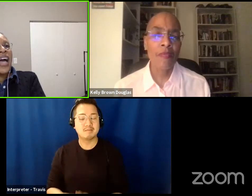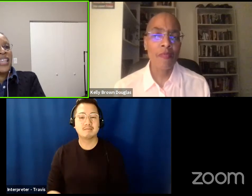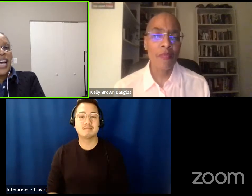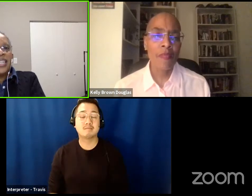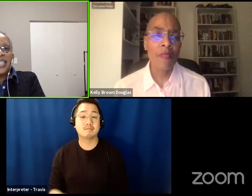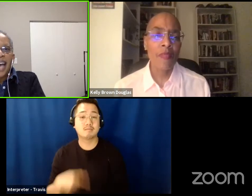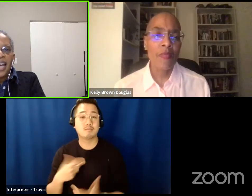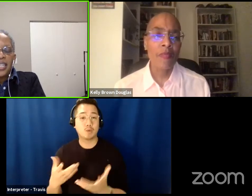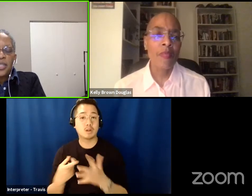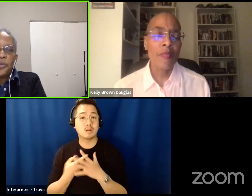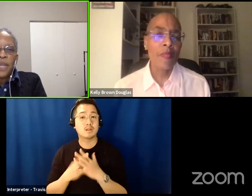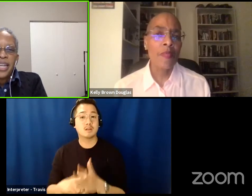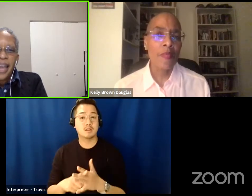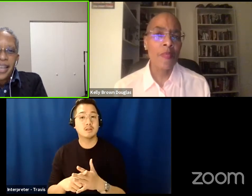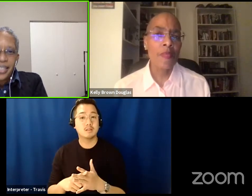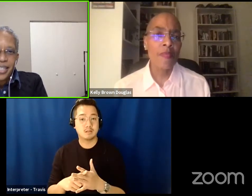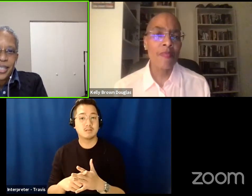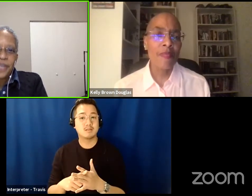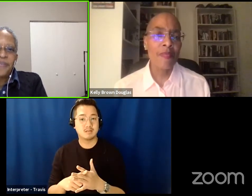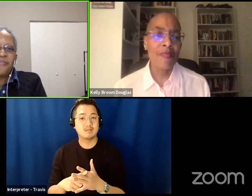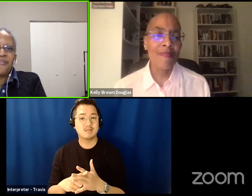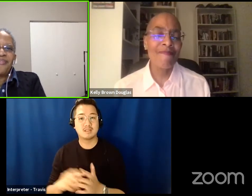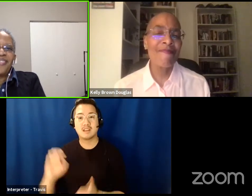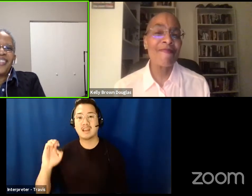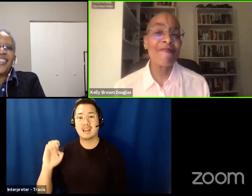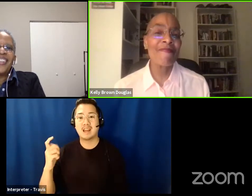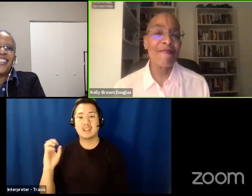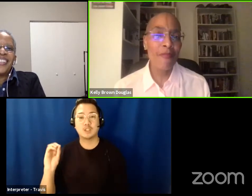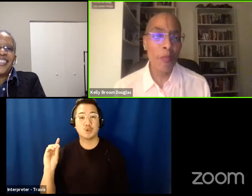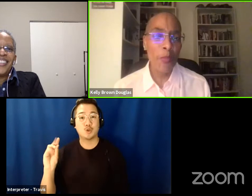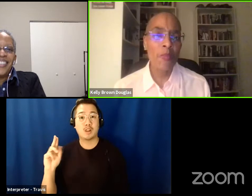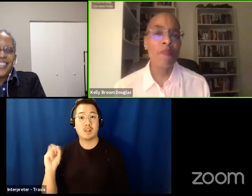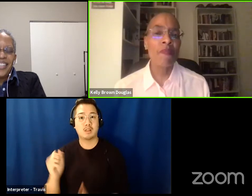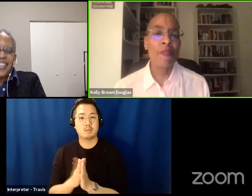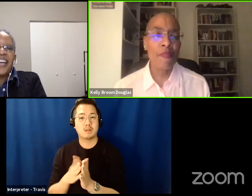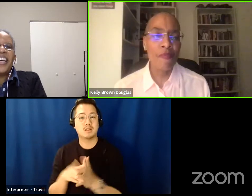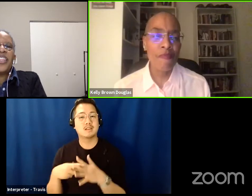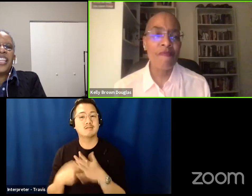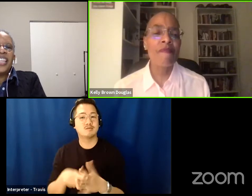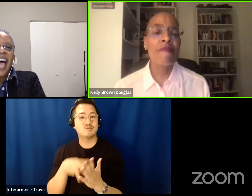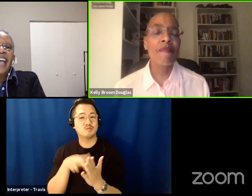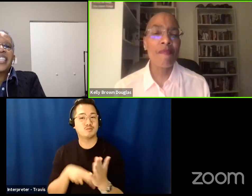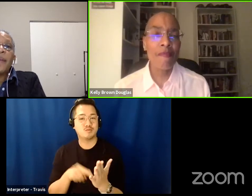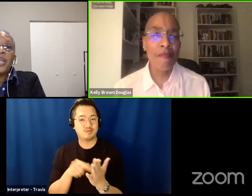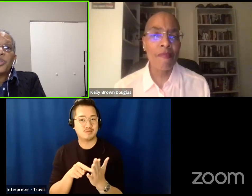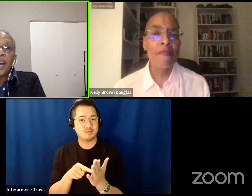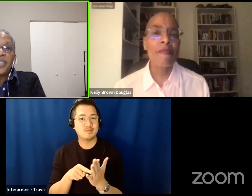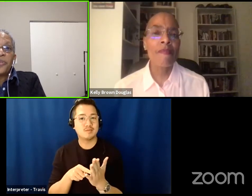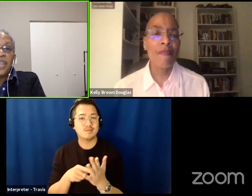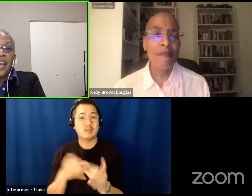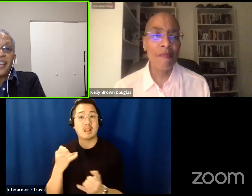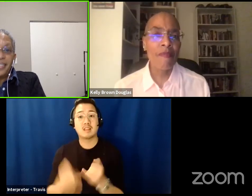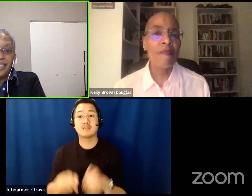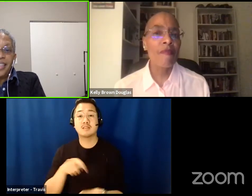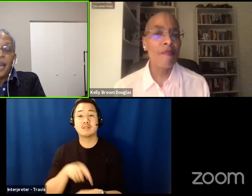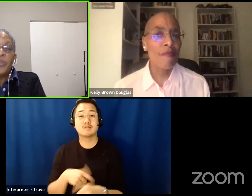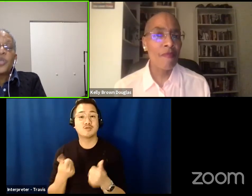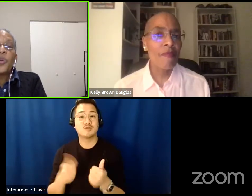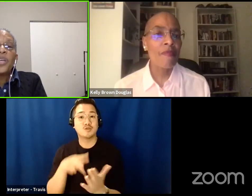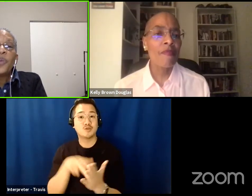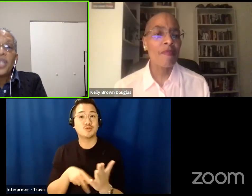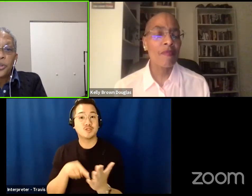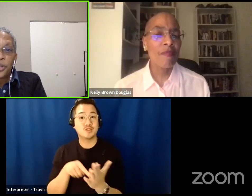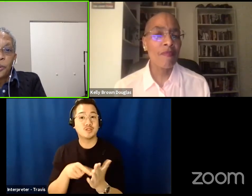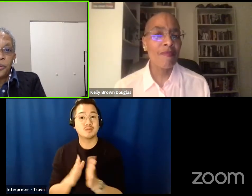the fact that I decided to read Exodus. Mm. The last time I tried to read Exodus, I